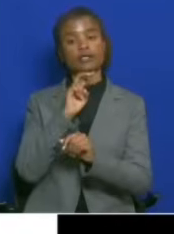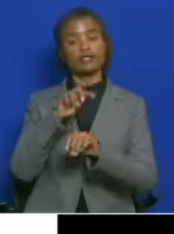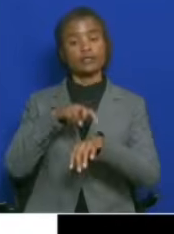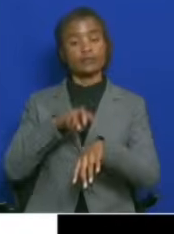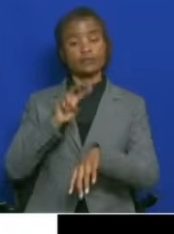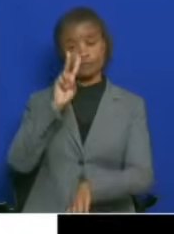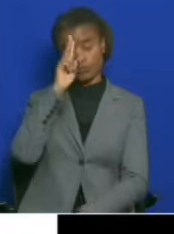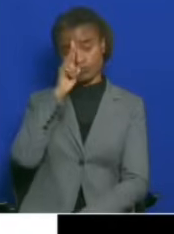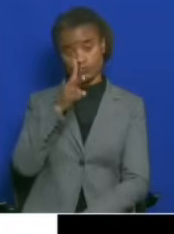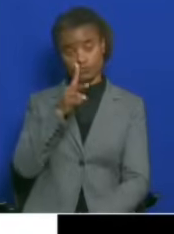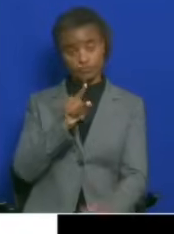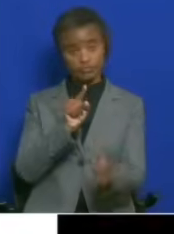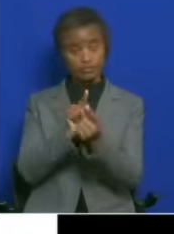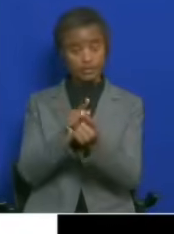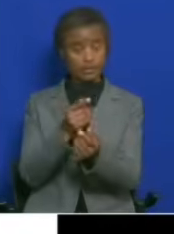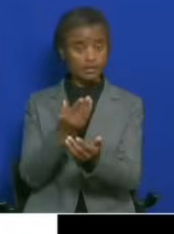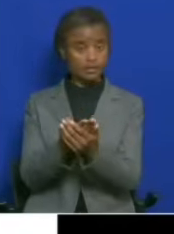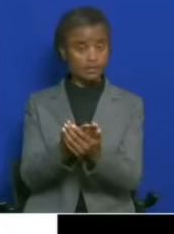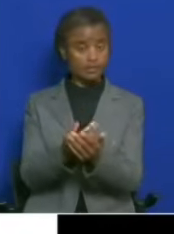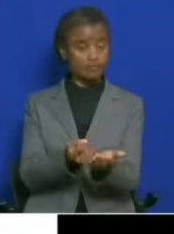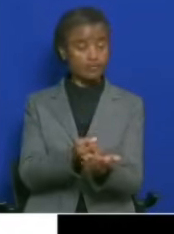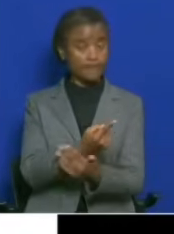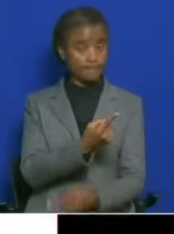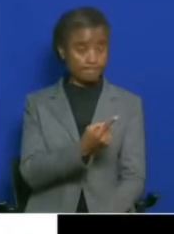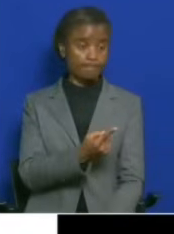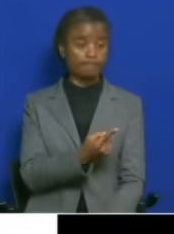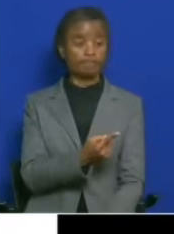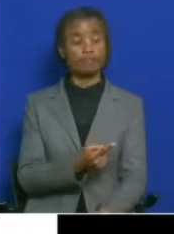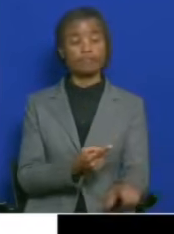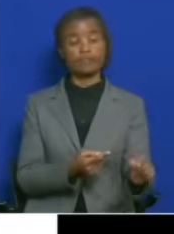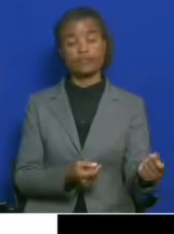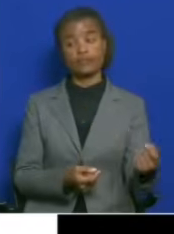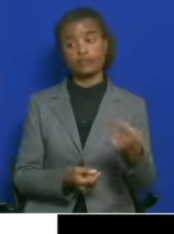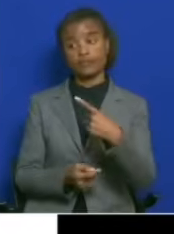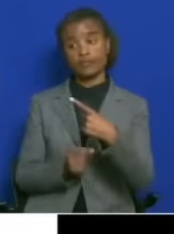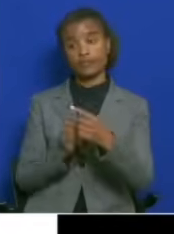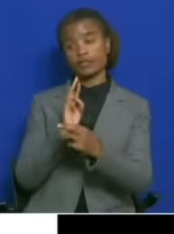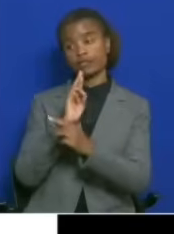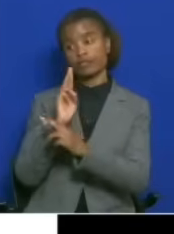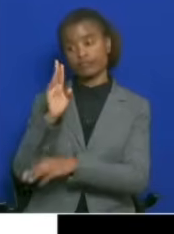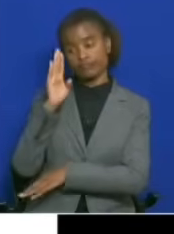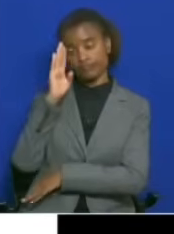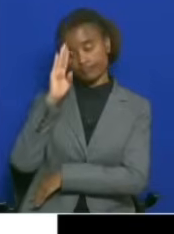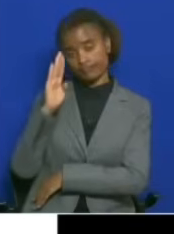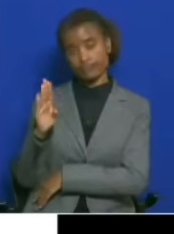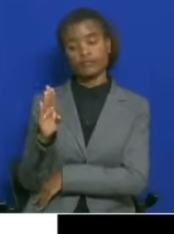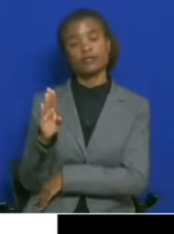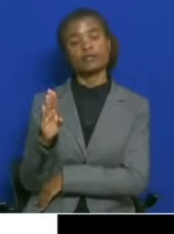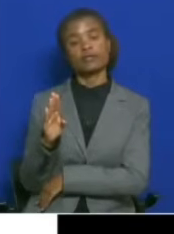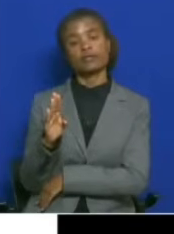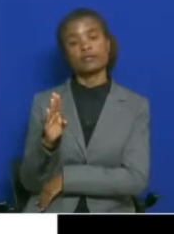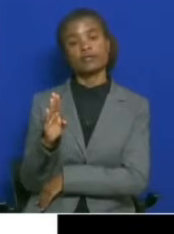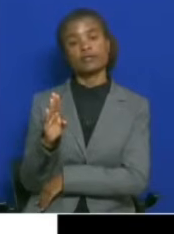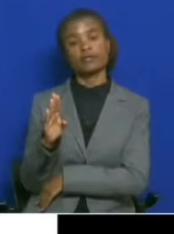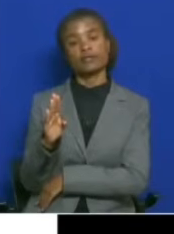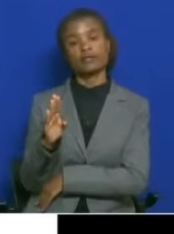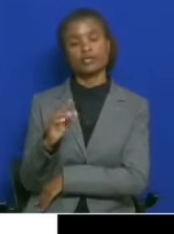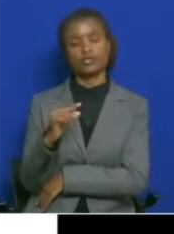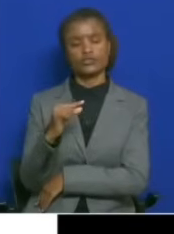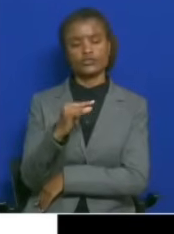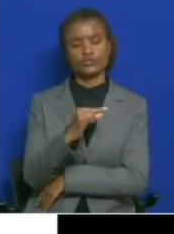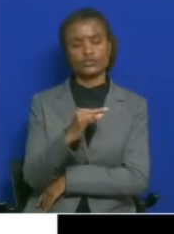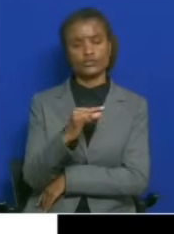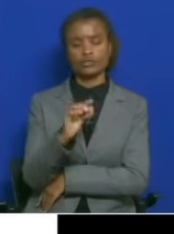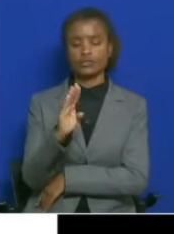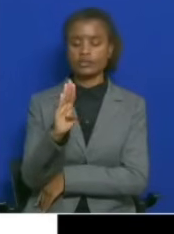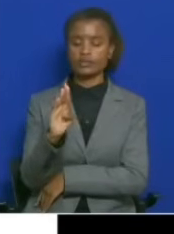And Mr. Valley responds, "Wassalam, G, blood." G